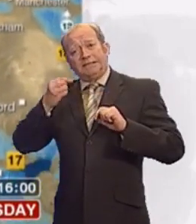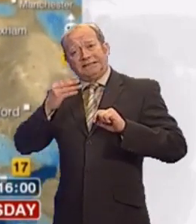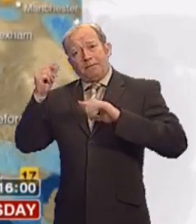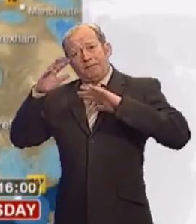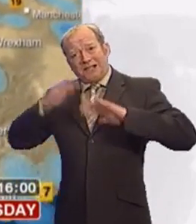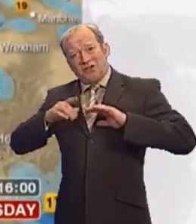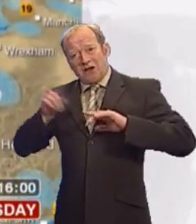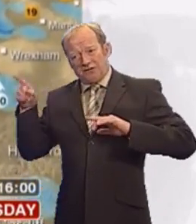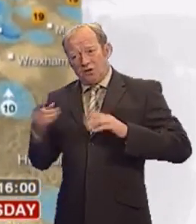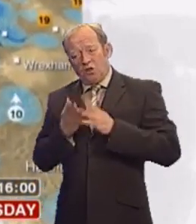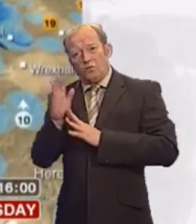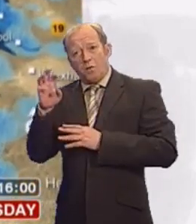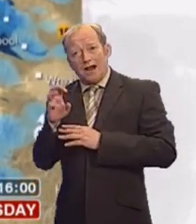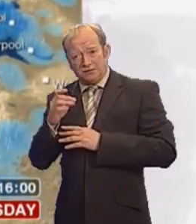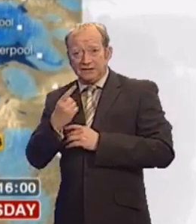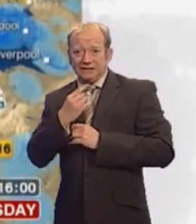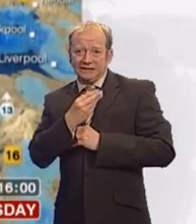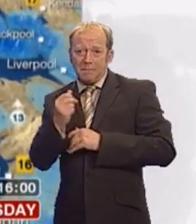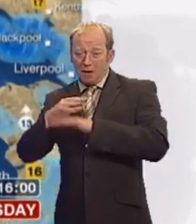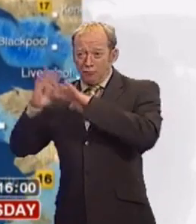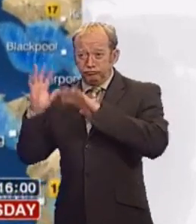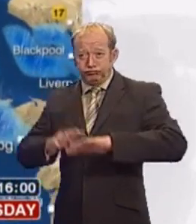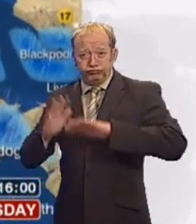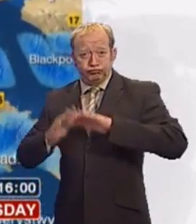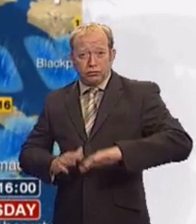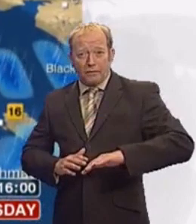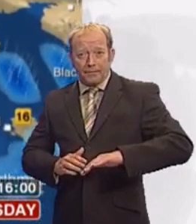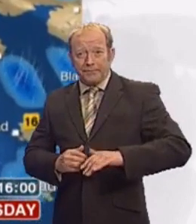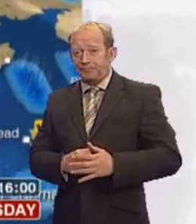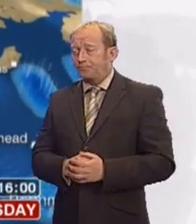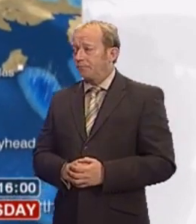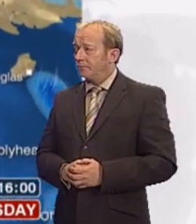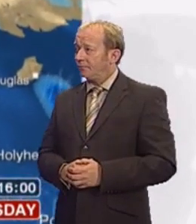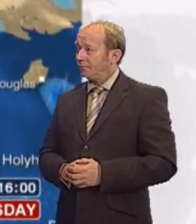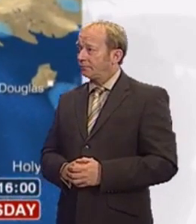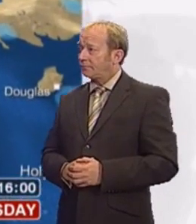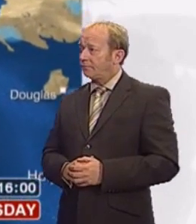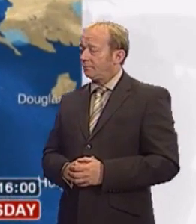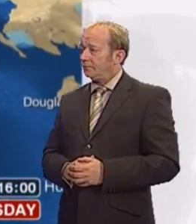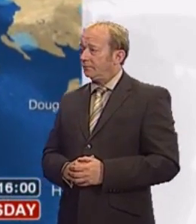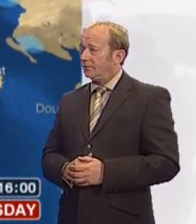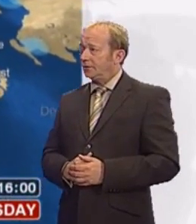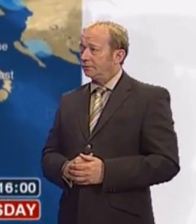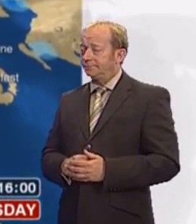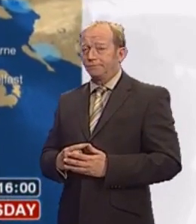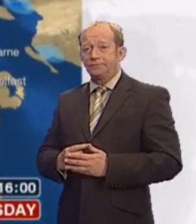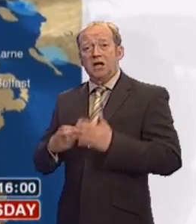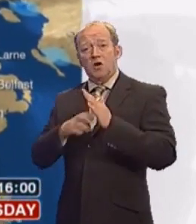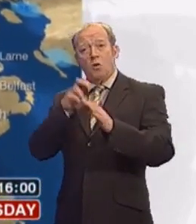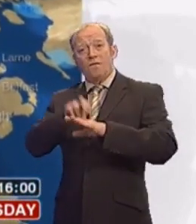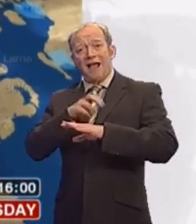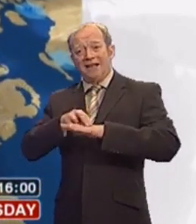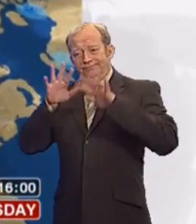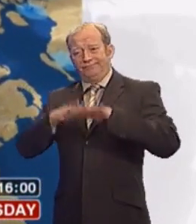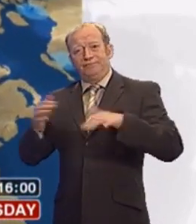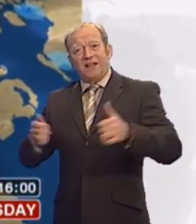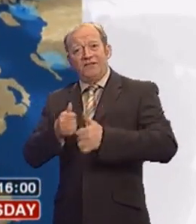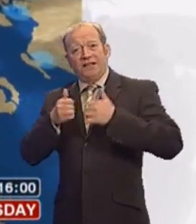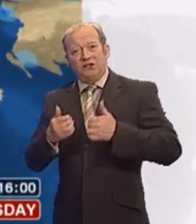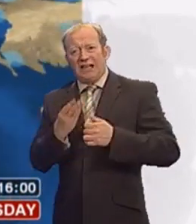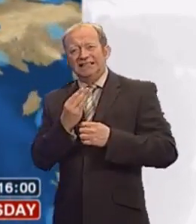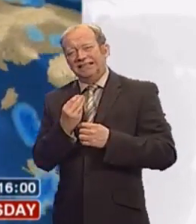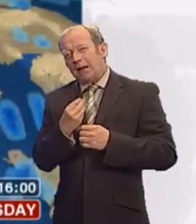blues there, some of those ones being heavy, perhaps thundery across parts of Wales. Then working further north, we've had the showers across parts of Northern Ireland. Still might be a